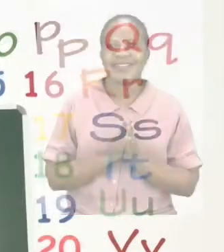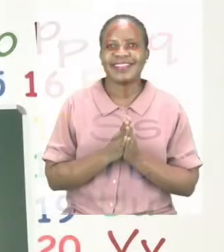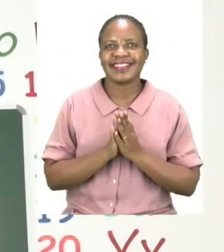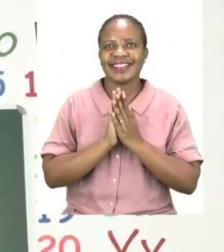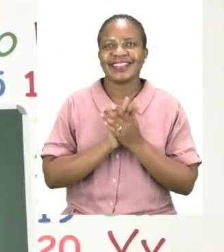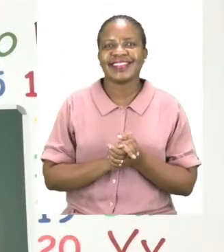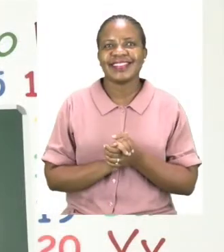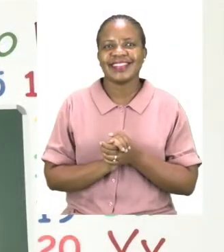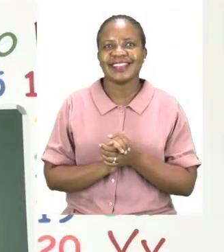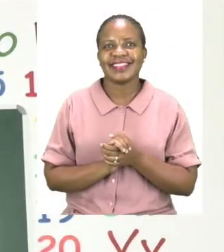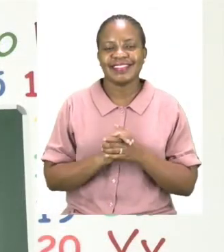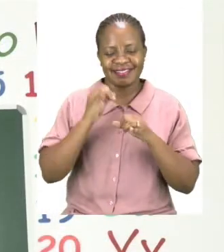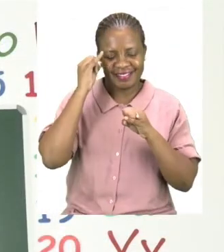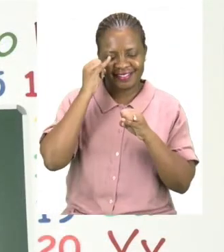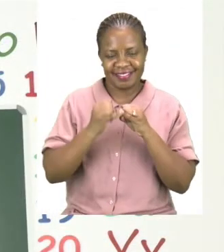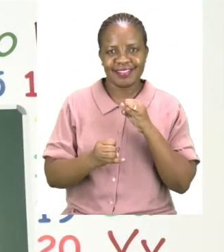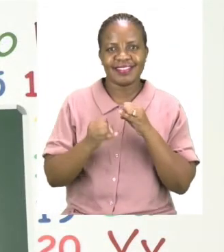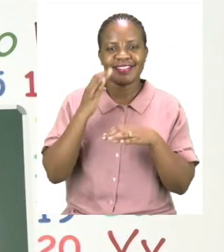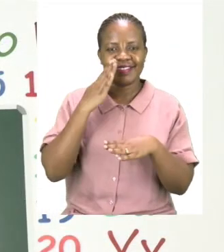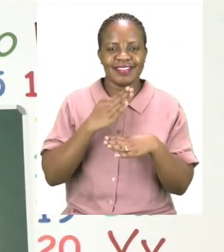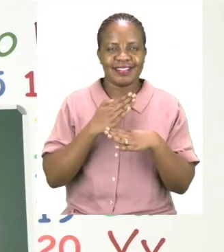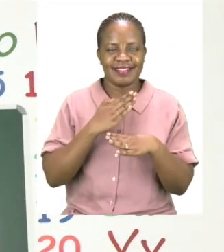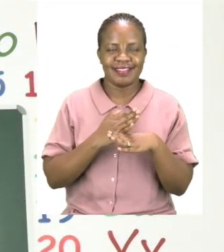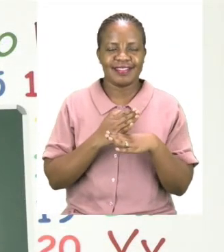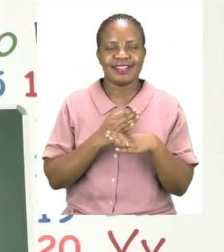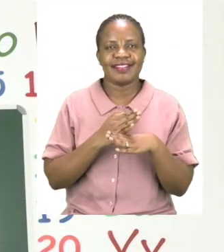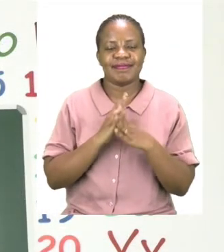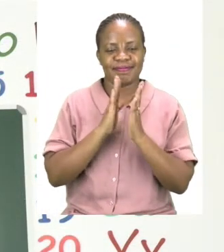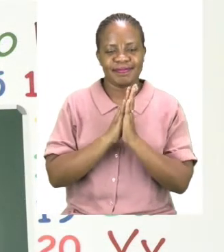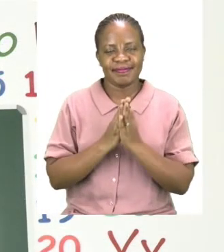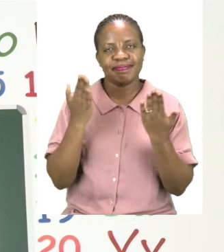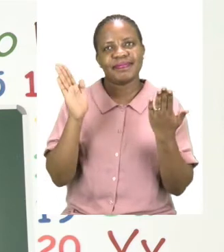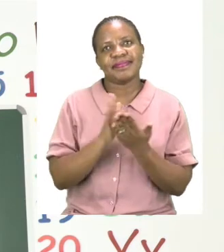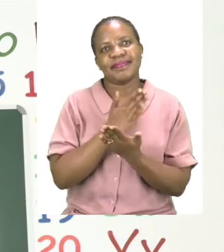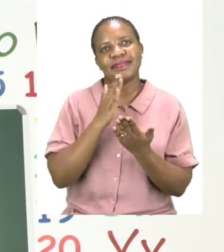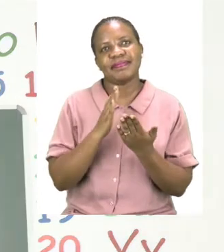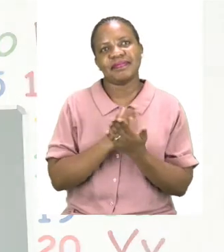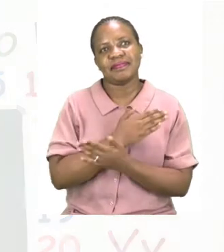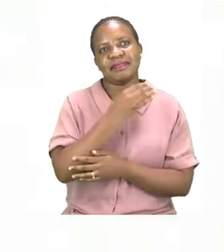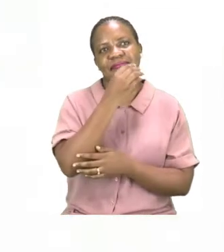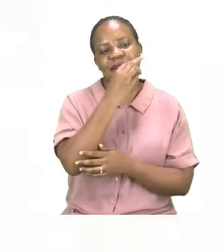For our last exercise boys and girls let us turn to page 30.